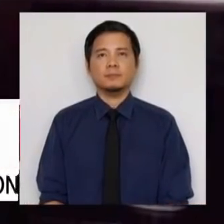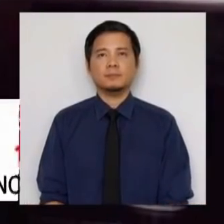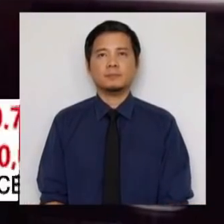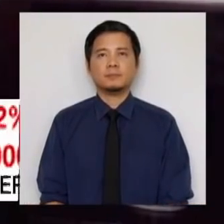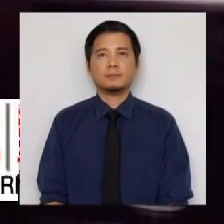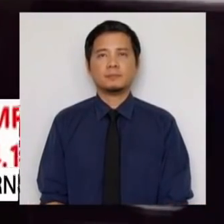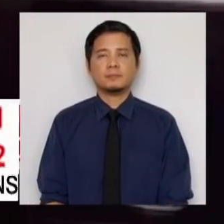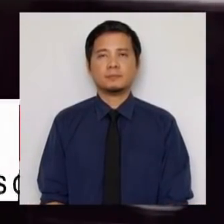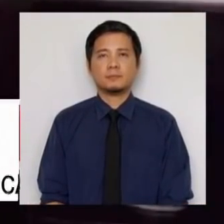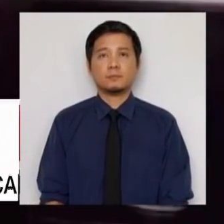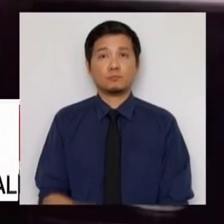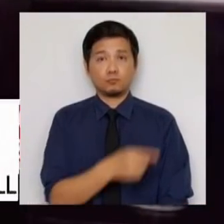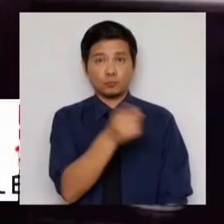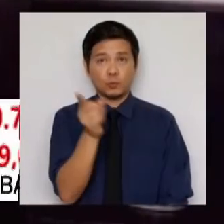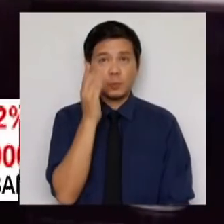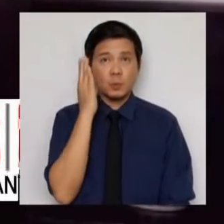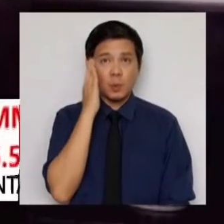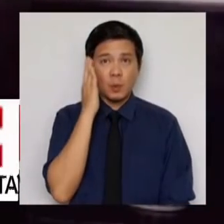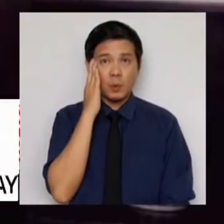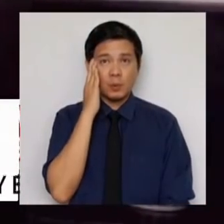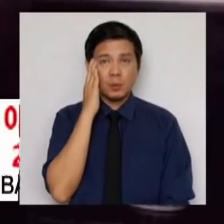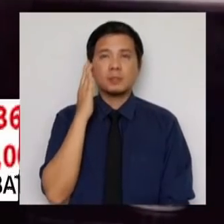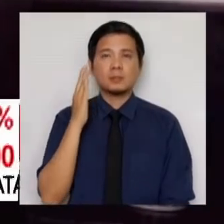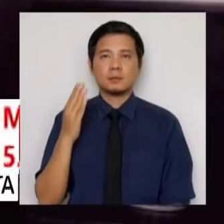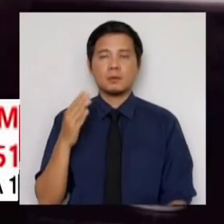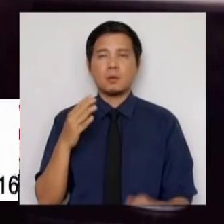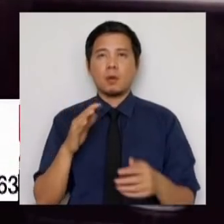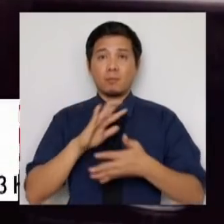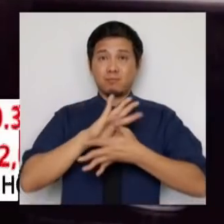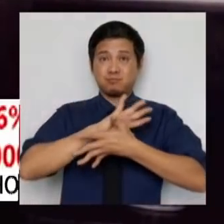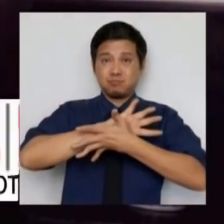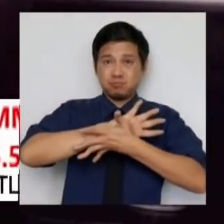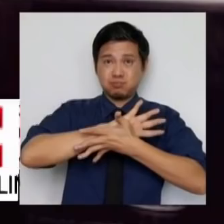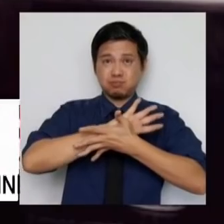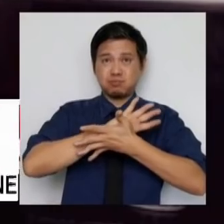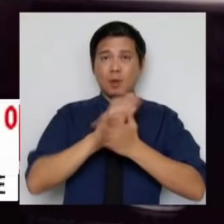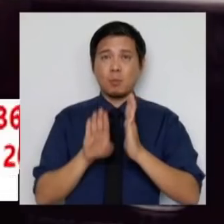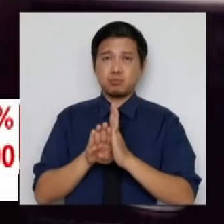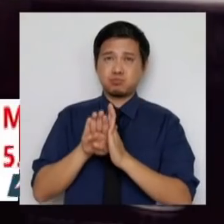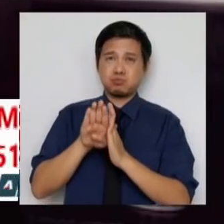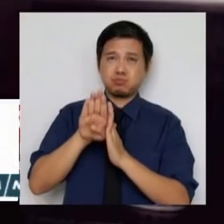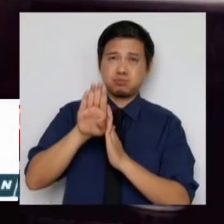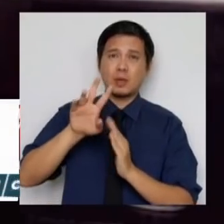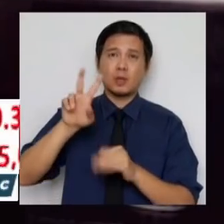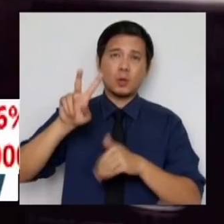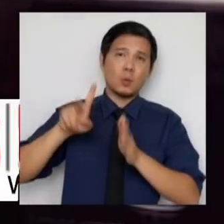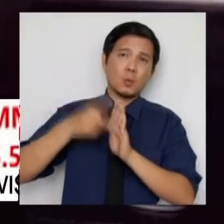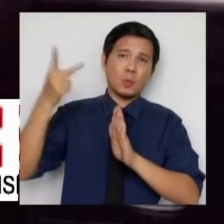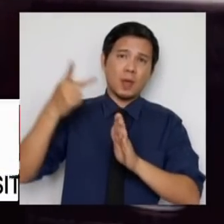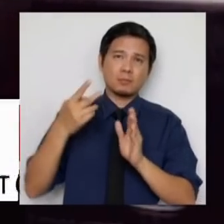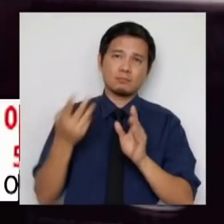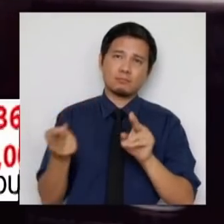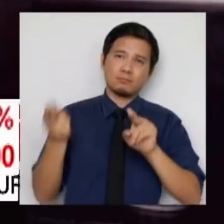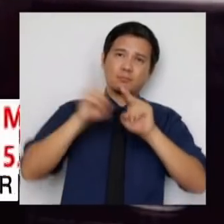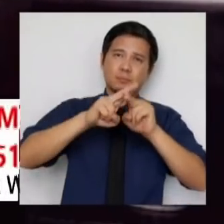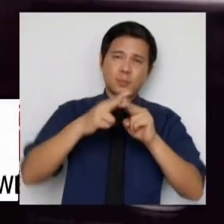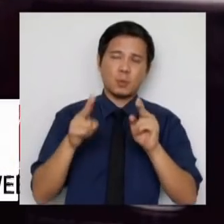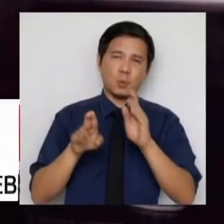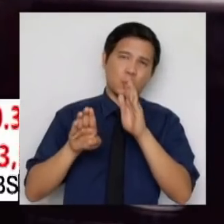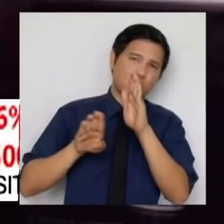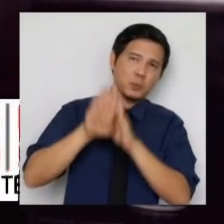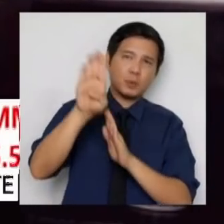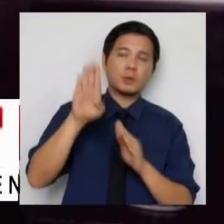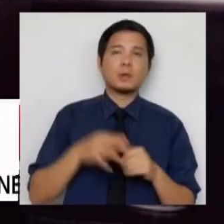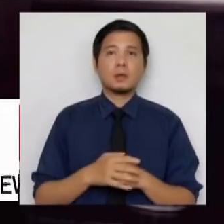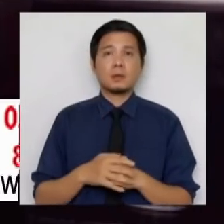As you all know, we're in the middle of the second week of the lockdown in the NCR Plus bubble, and we're receiving reports, as you just saw, of government